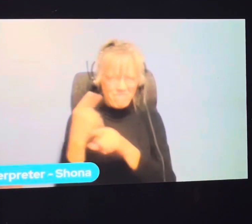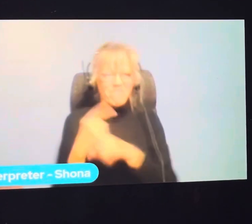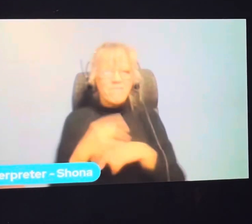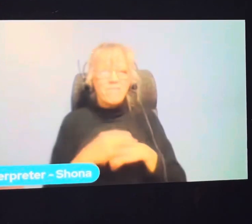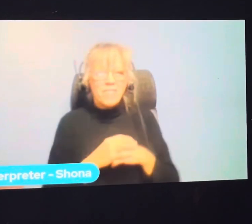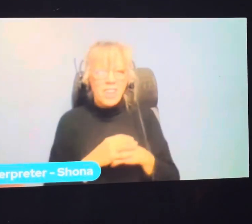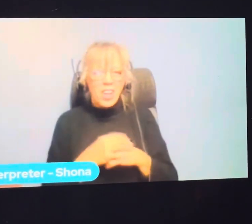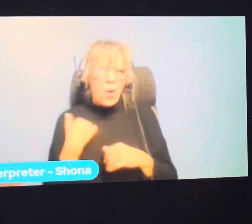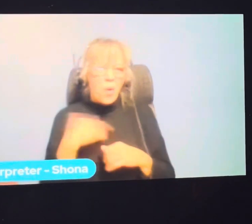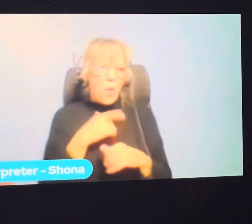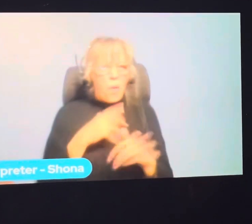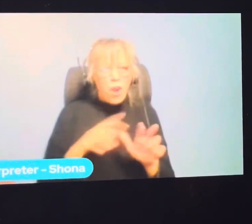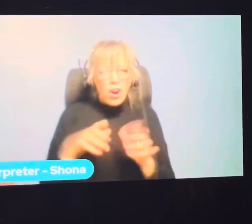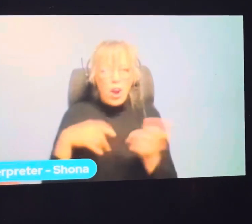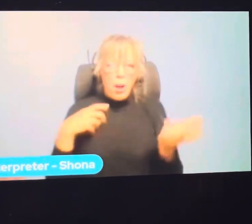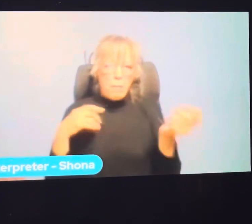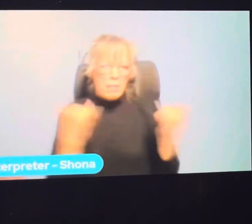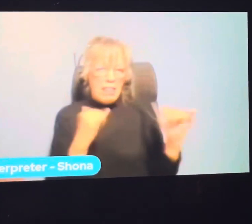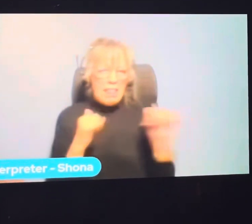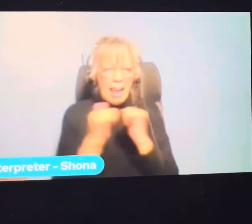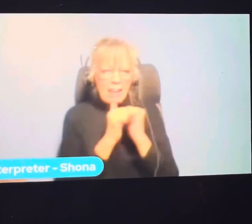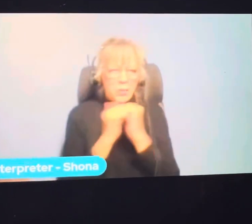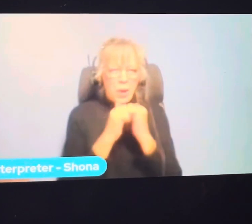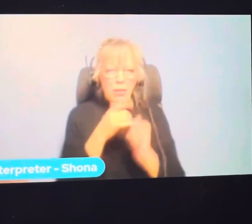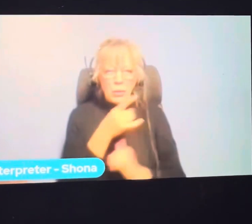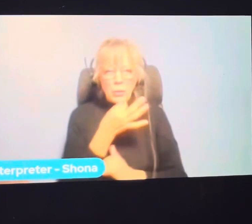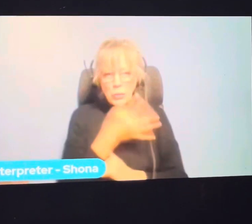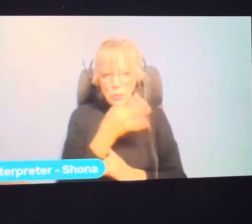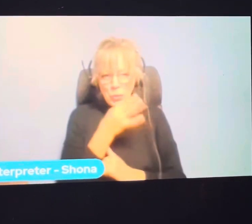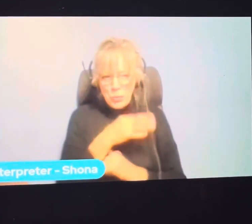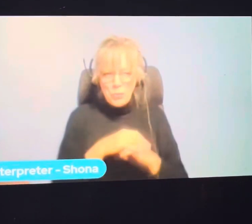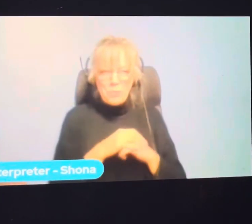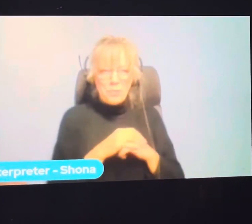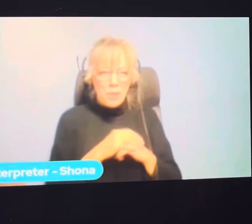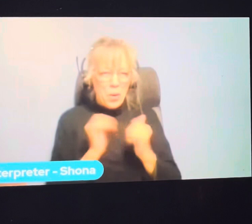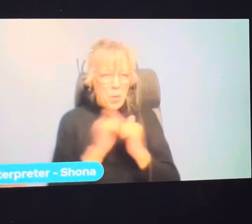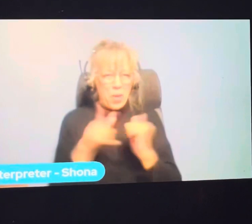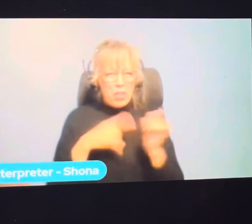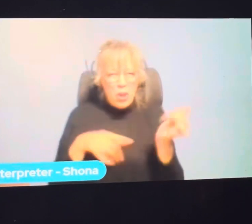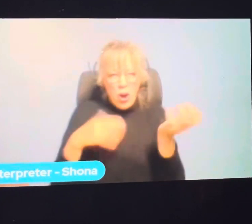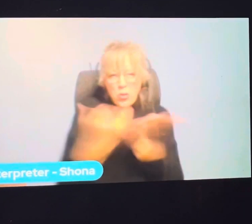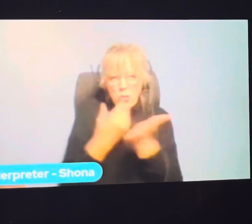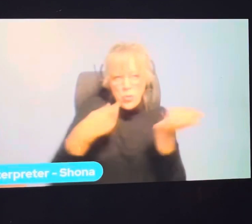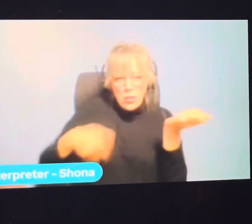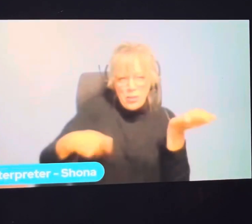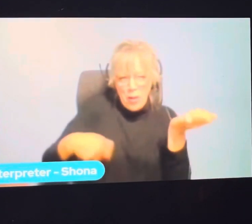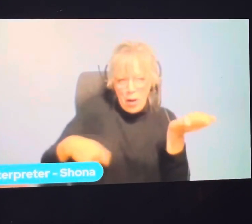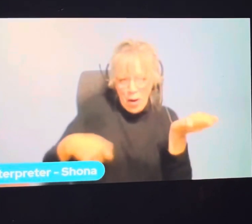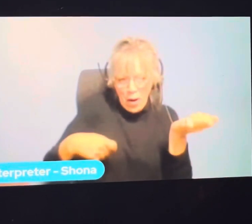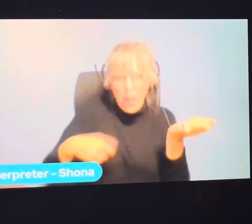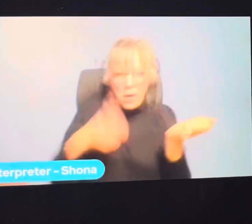We're gonna jam soon with your resonator guitar.